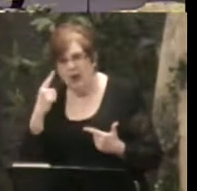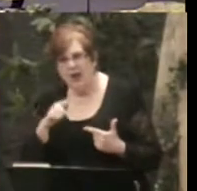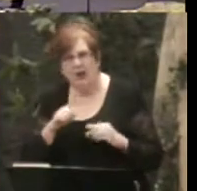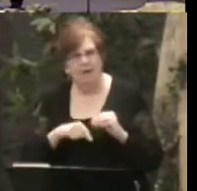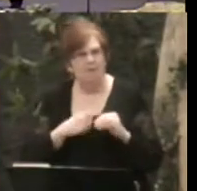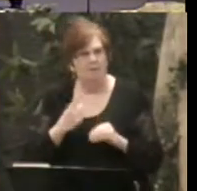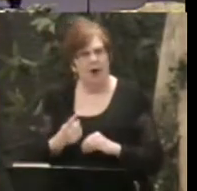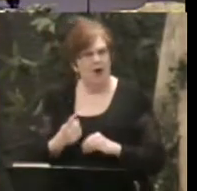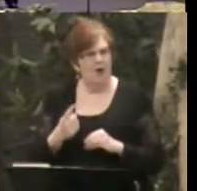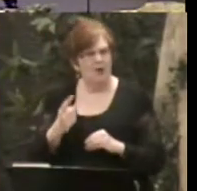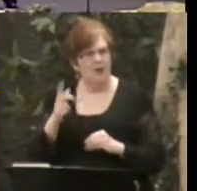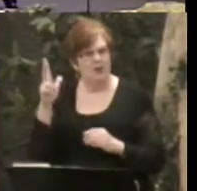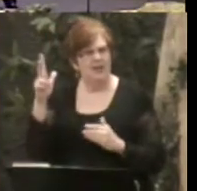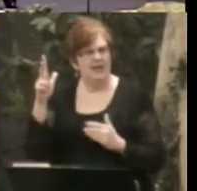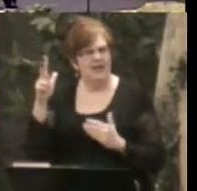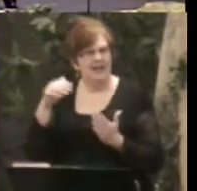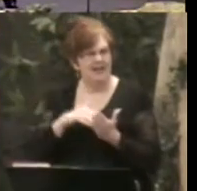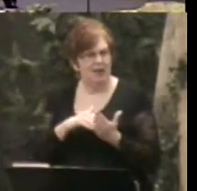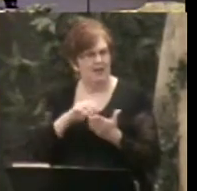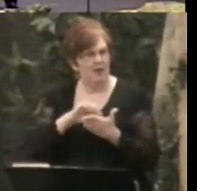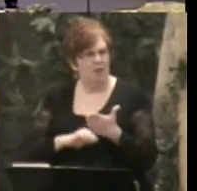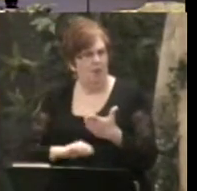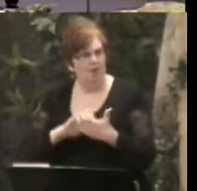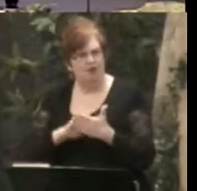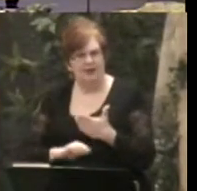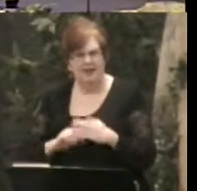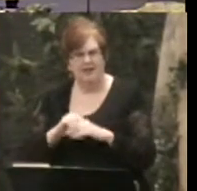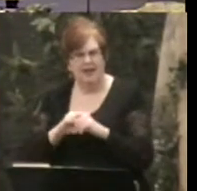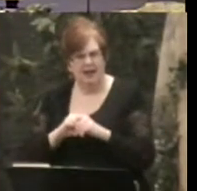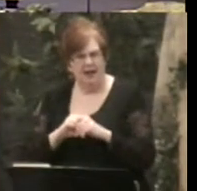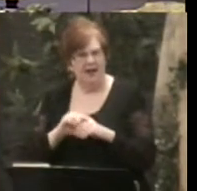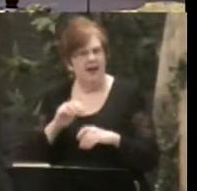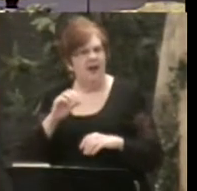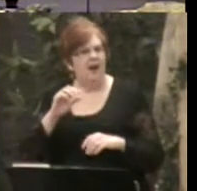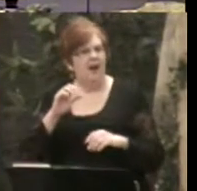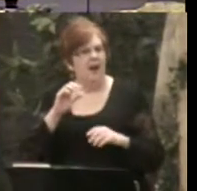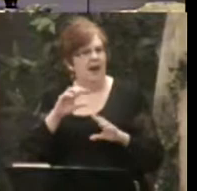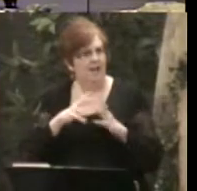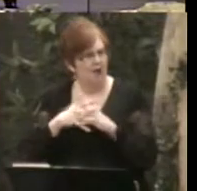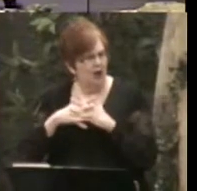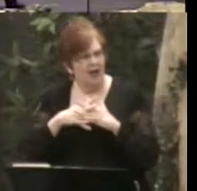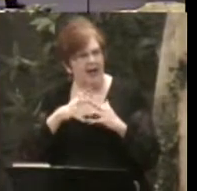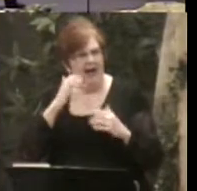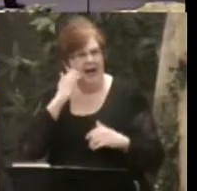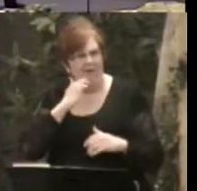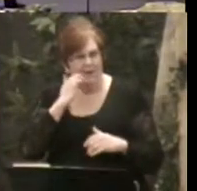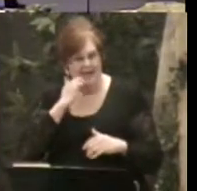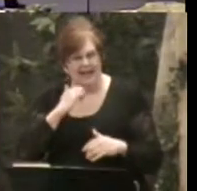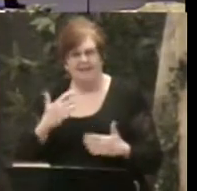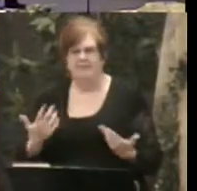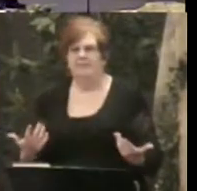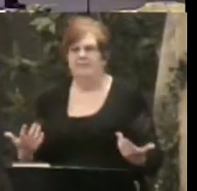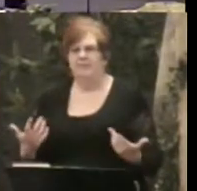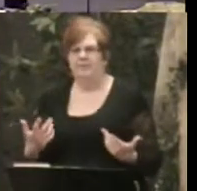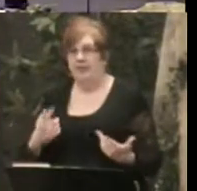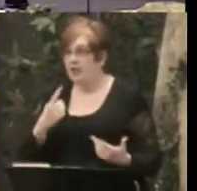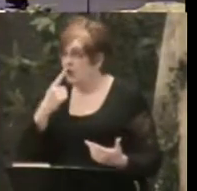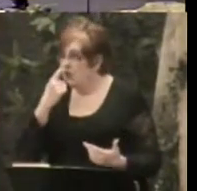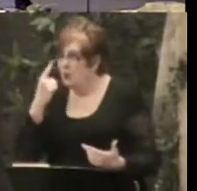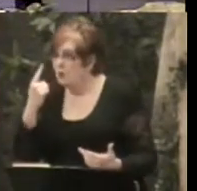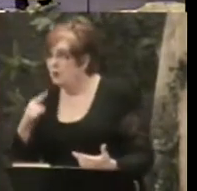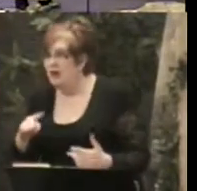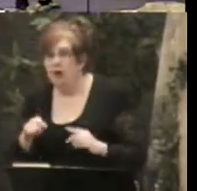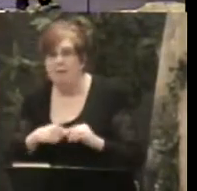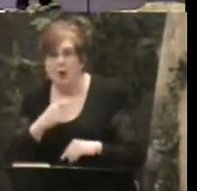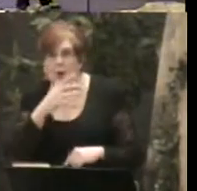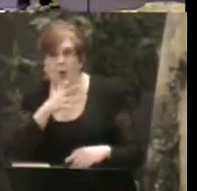are 3,000 abortions performed in America every day? Or on the other side of that ledger, don't you care about